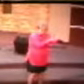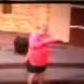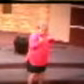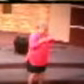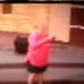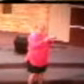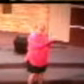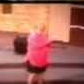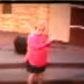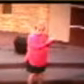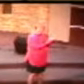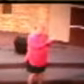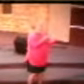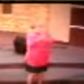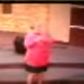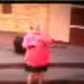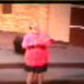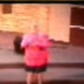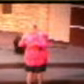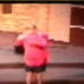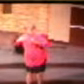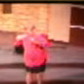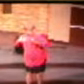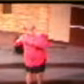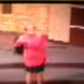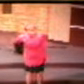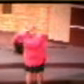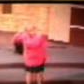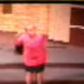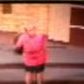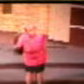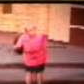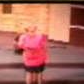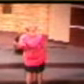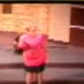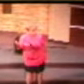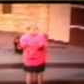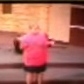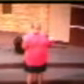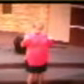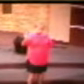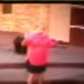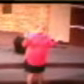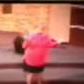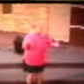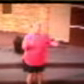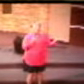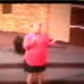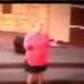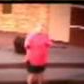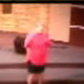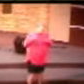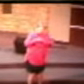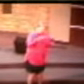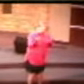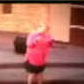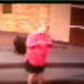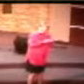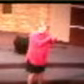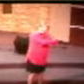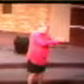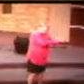those students who might want to advance their career with the knowledge and skills they need to be successful and leaders of